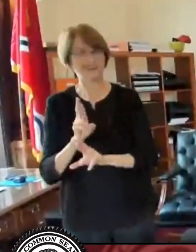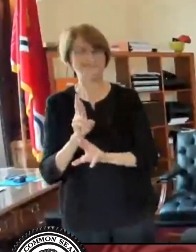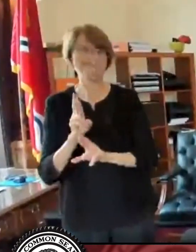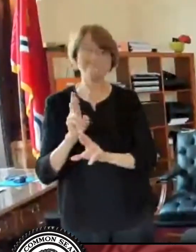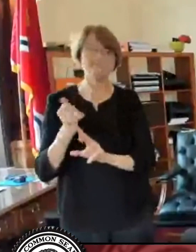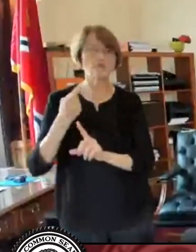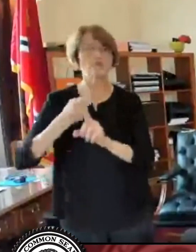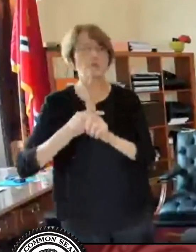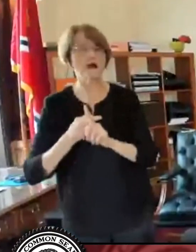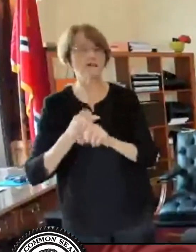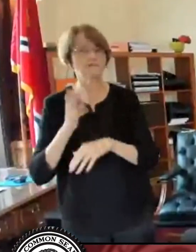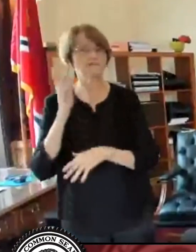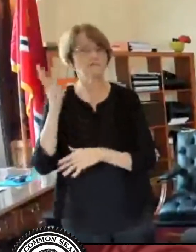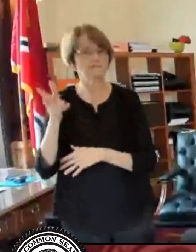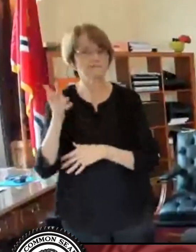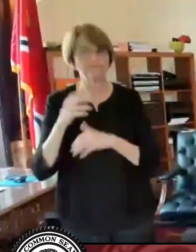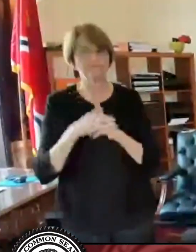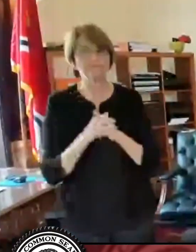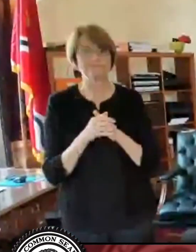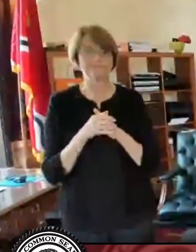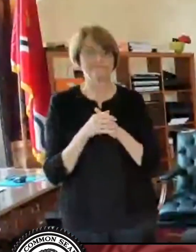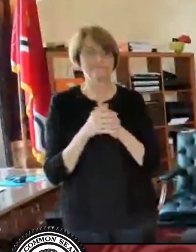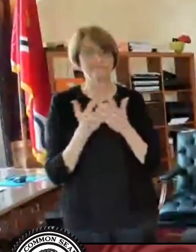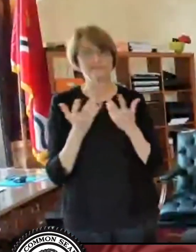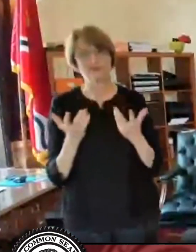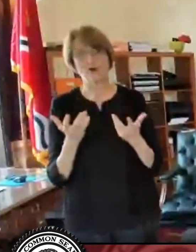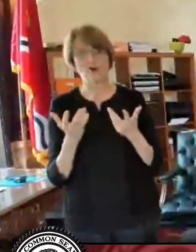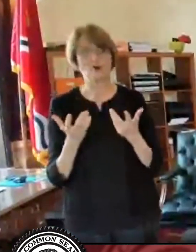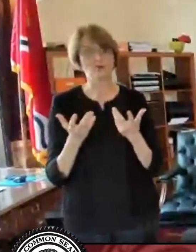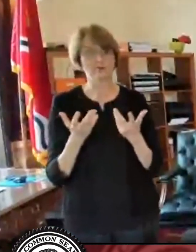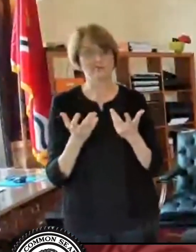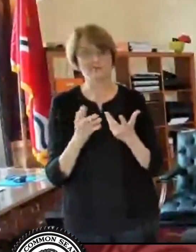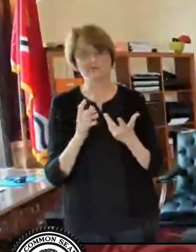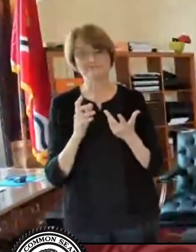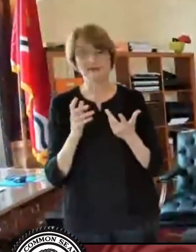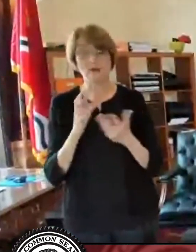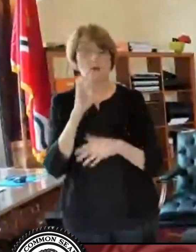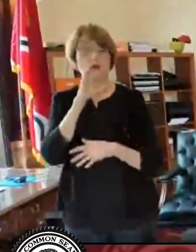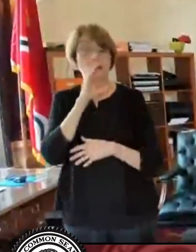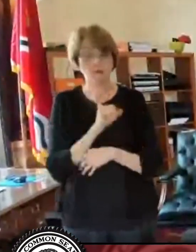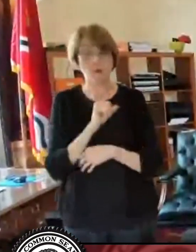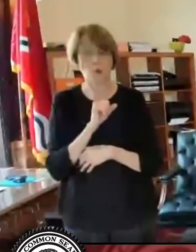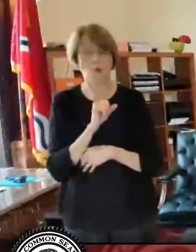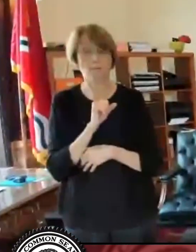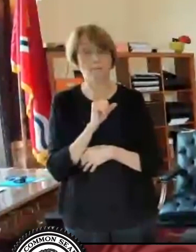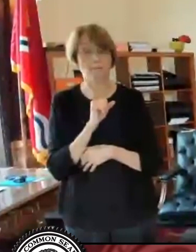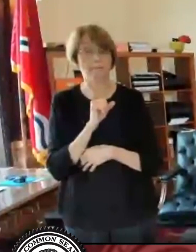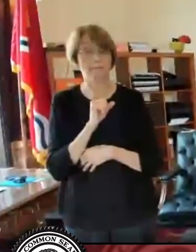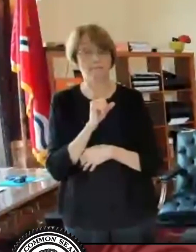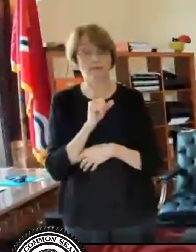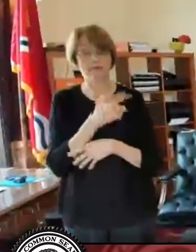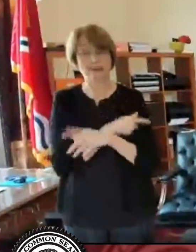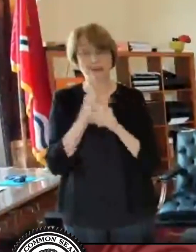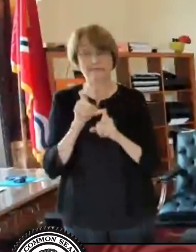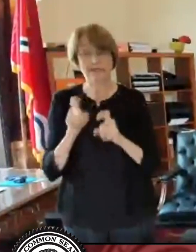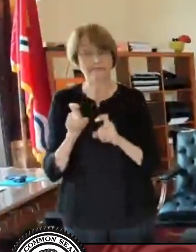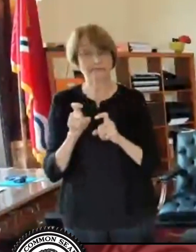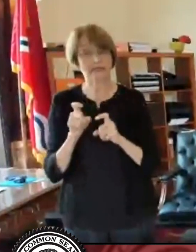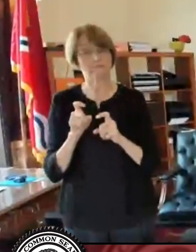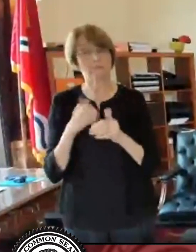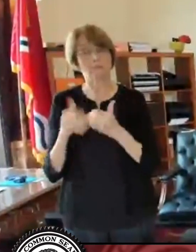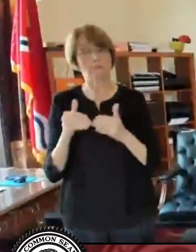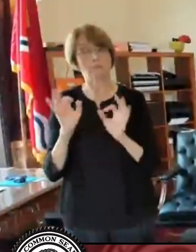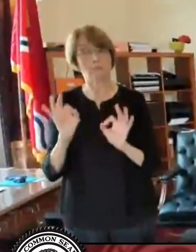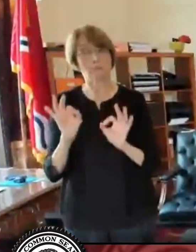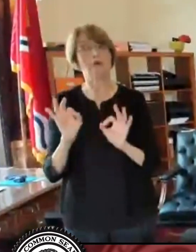least, until there's any widespread availability of any vaccines, assuming that the testing goes well. So there's a lot